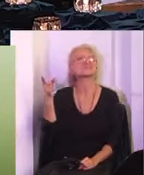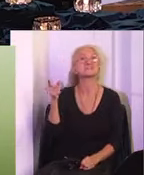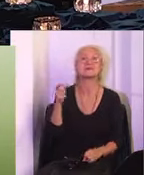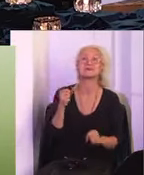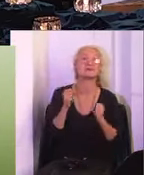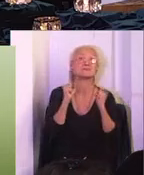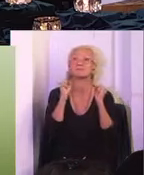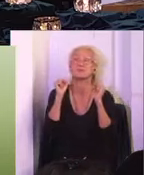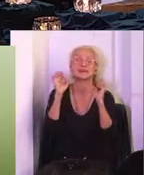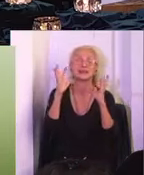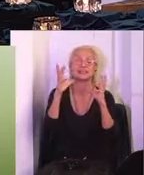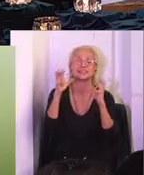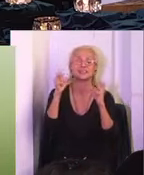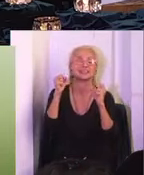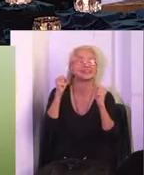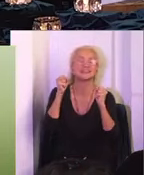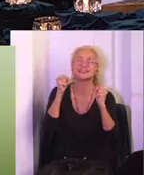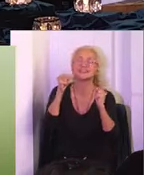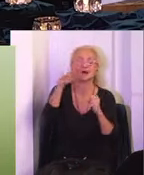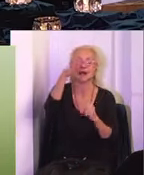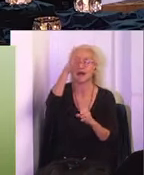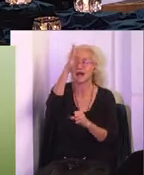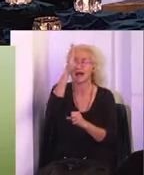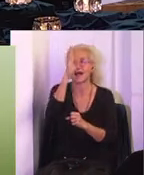God. You are amazing,